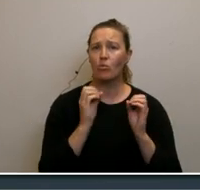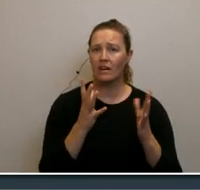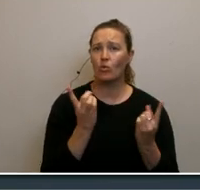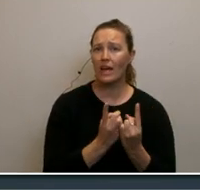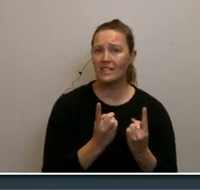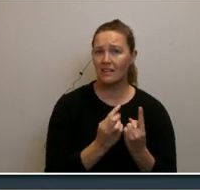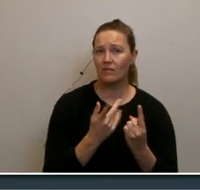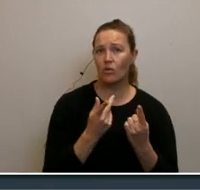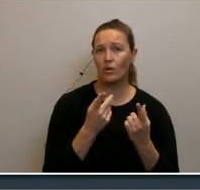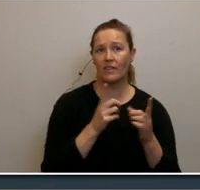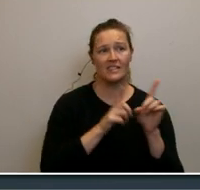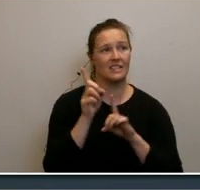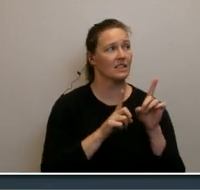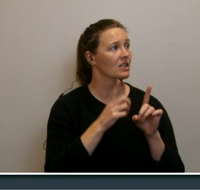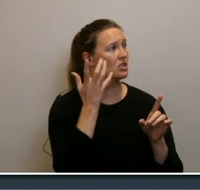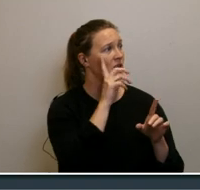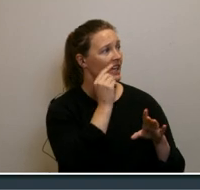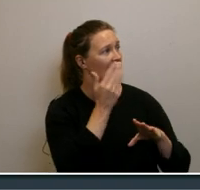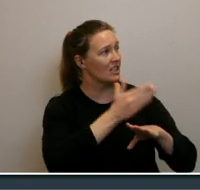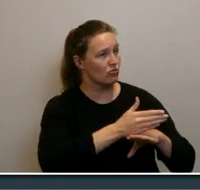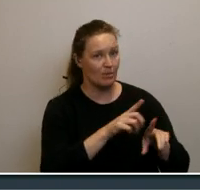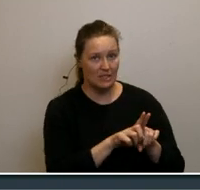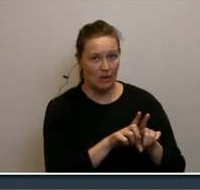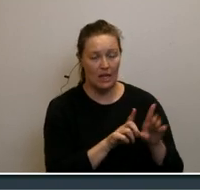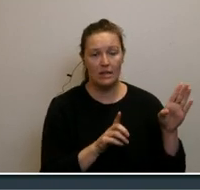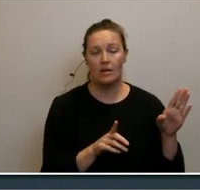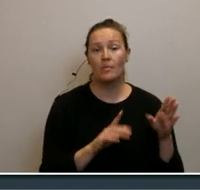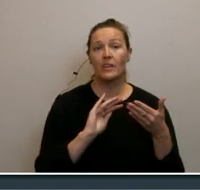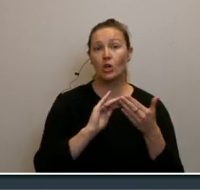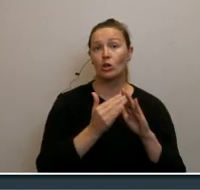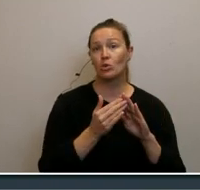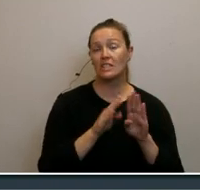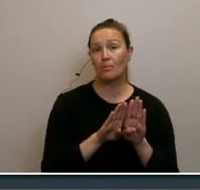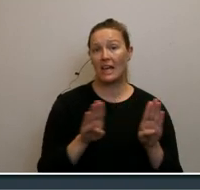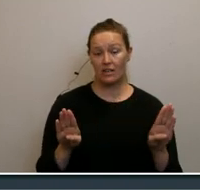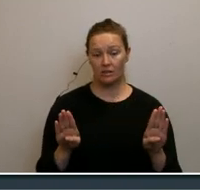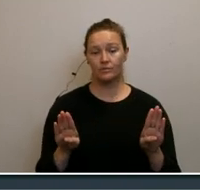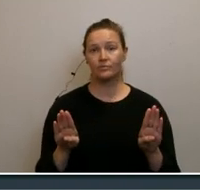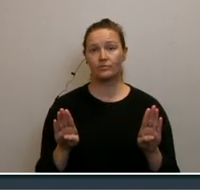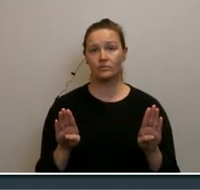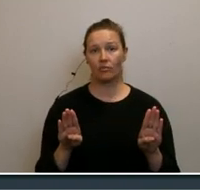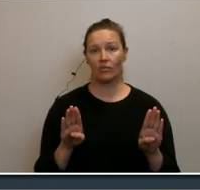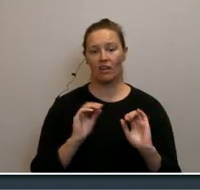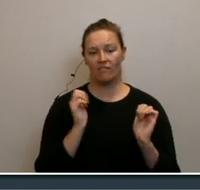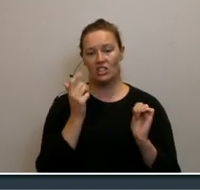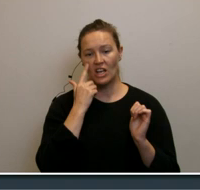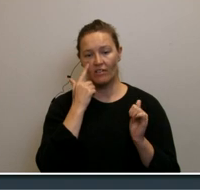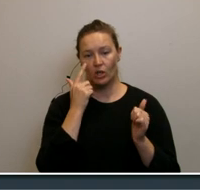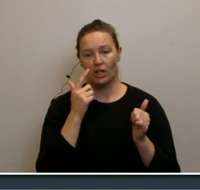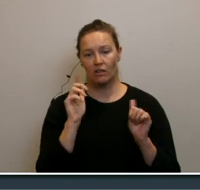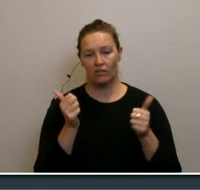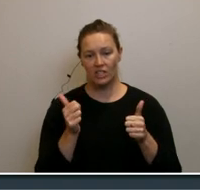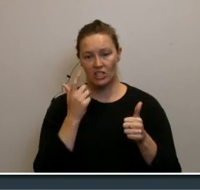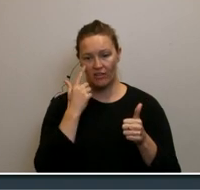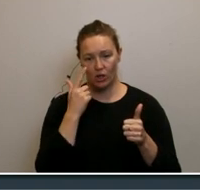the city. Can I just interrupt there? So the community panels that looked at the northern panel,